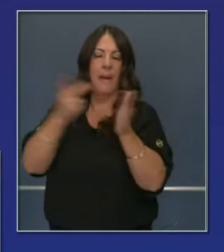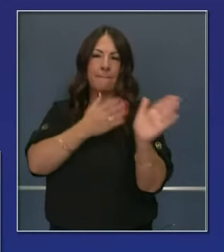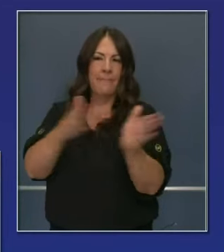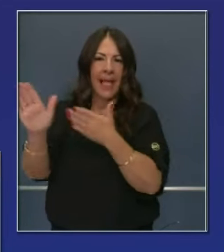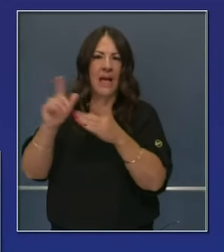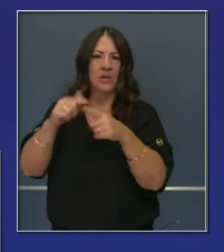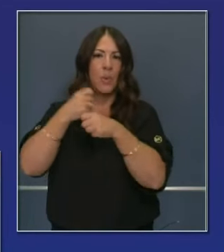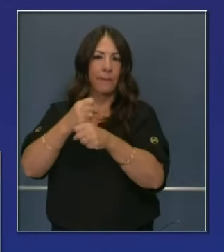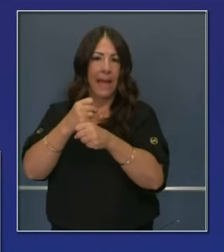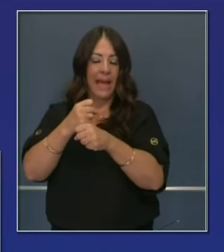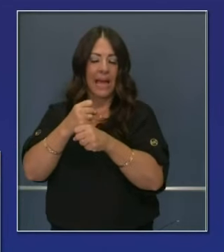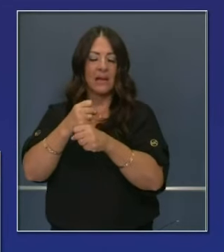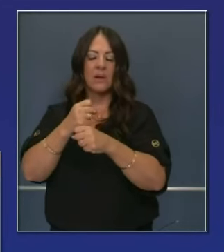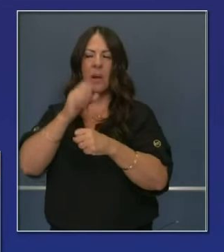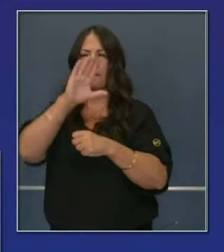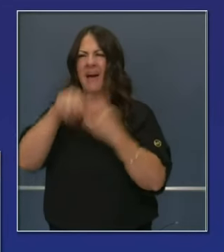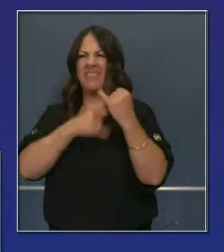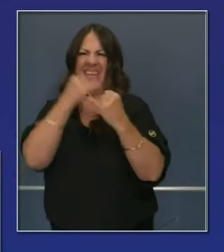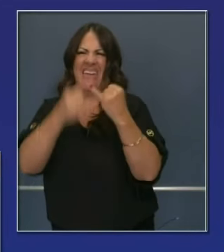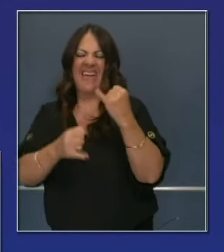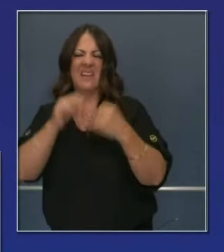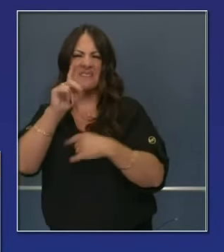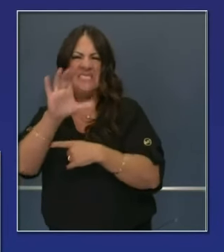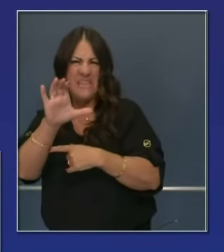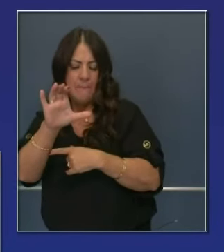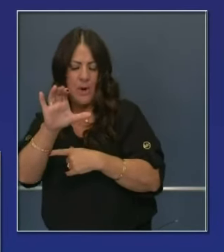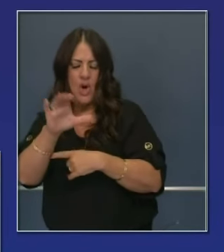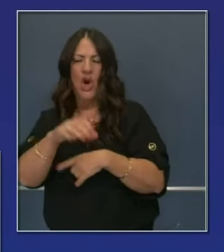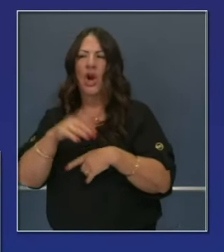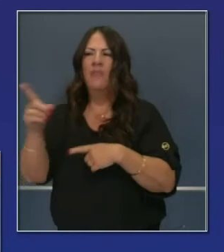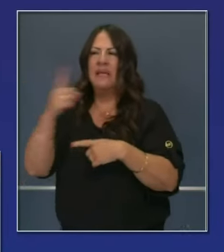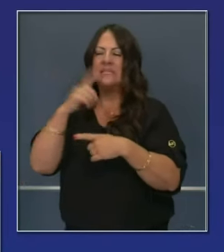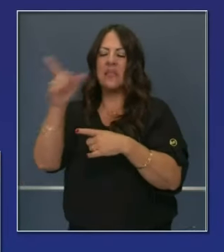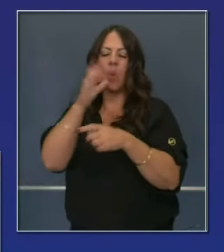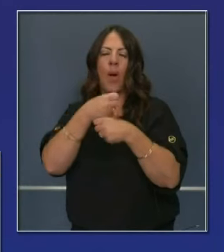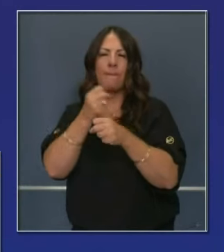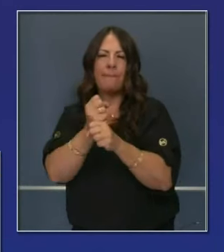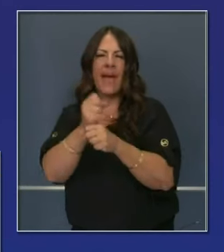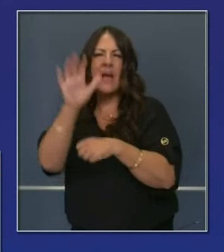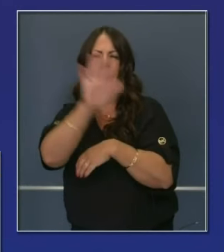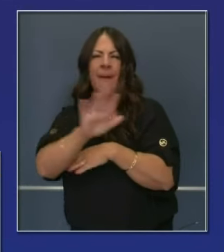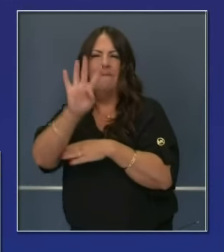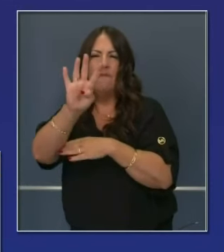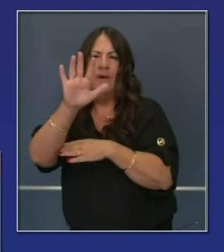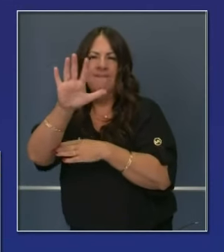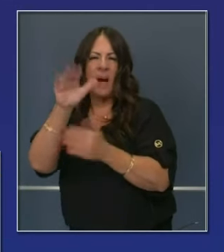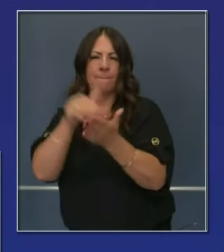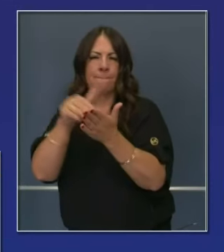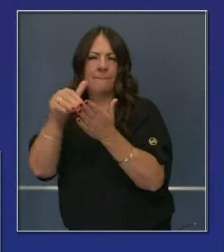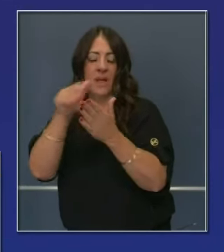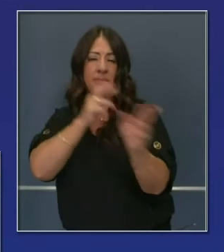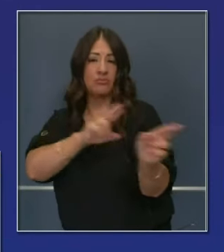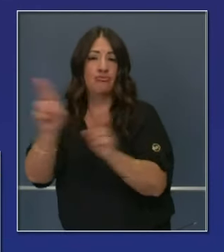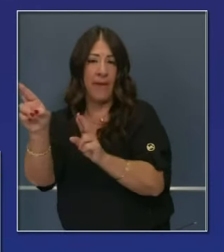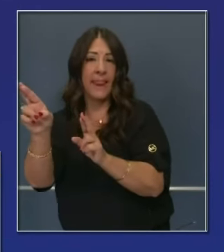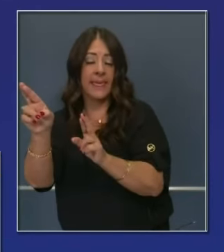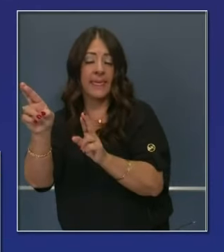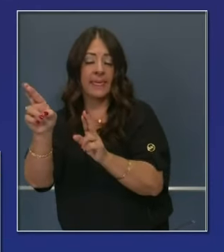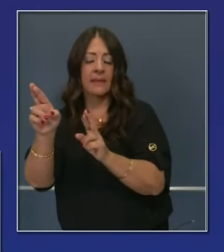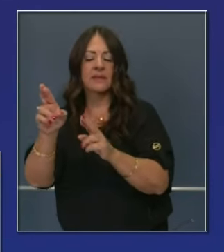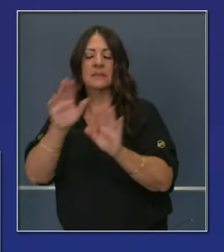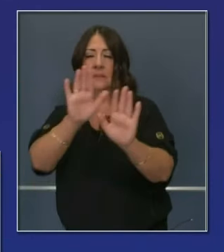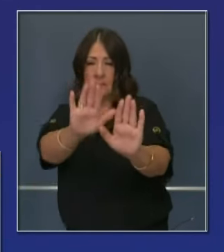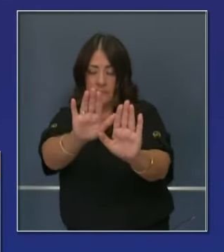the high end through the end of the calendar year was about 45 million. Note that